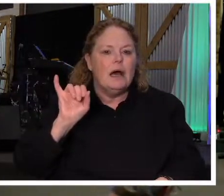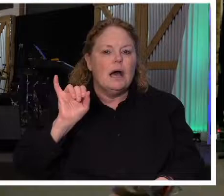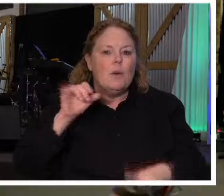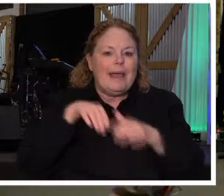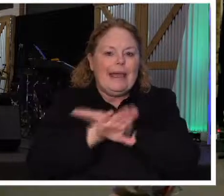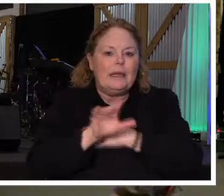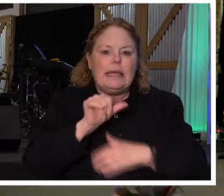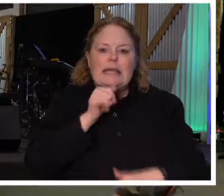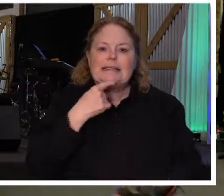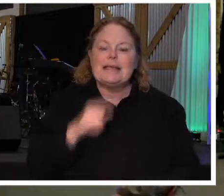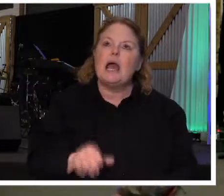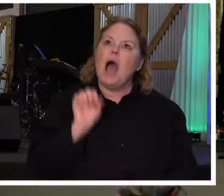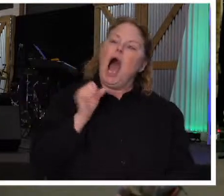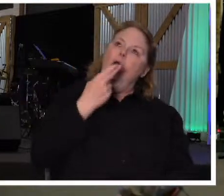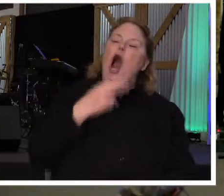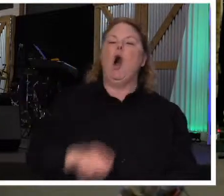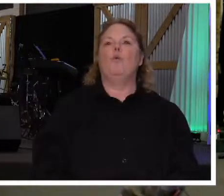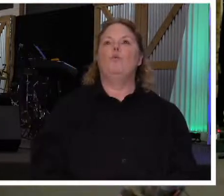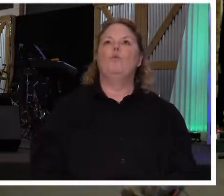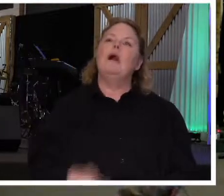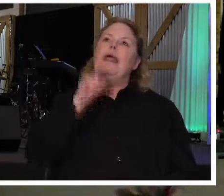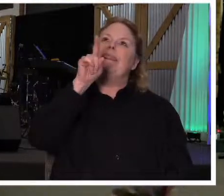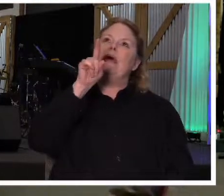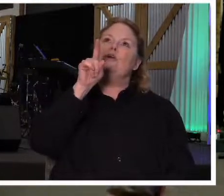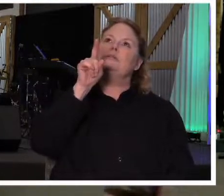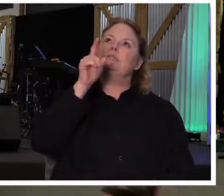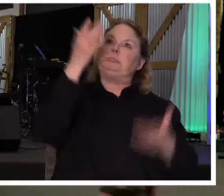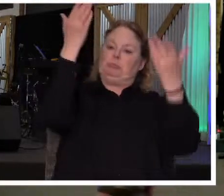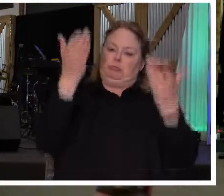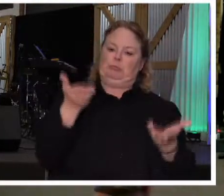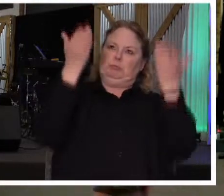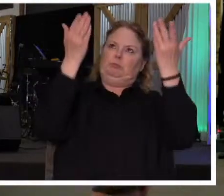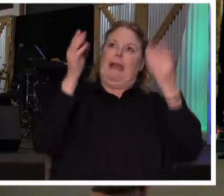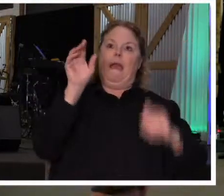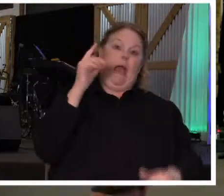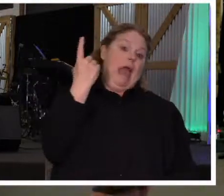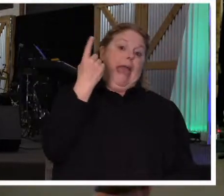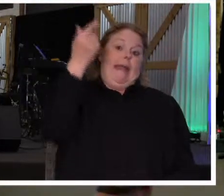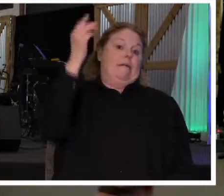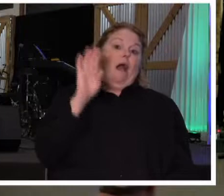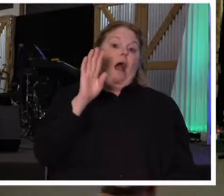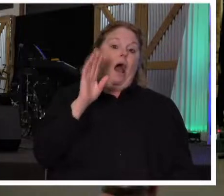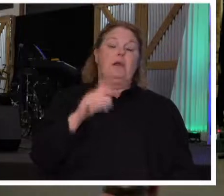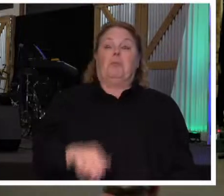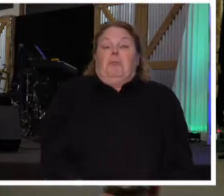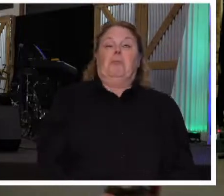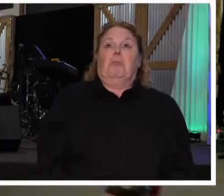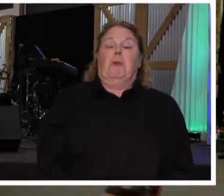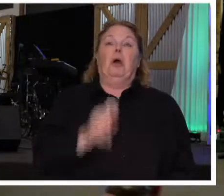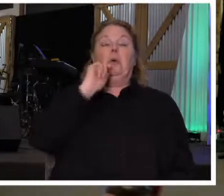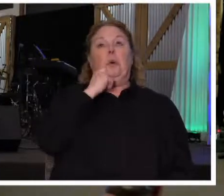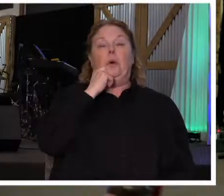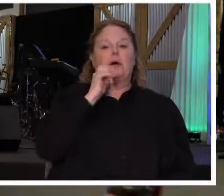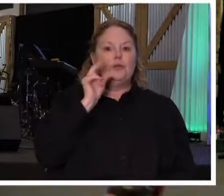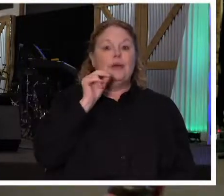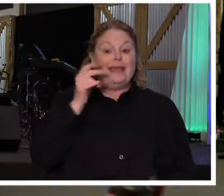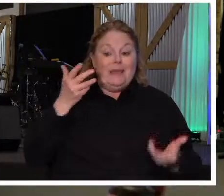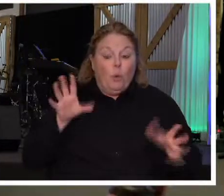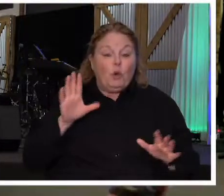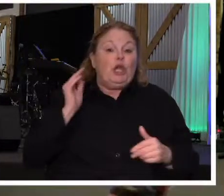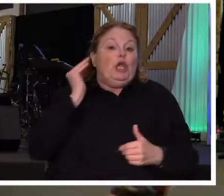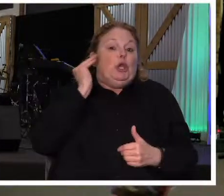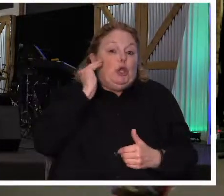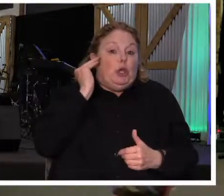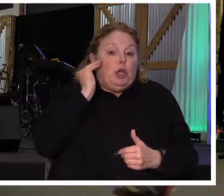God. I didn't know that there was a God, because Isaiah had already believed in God. He just